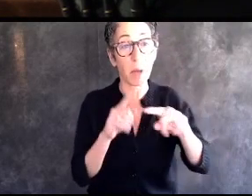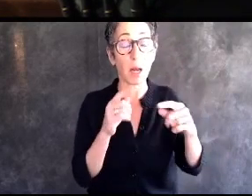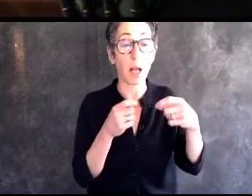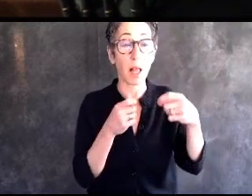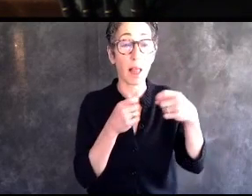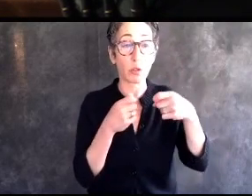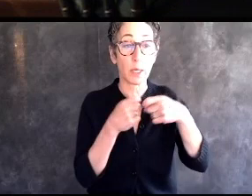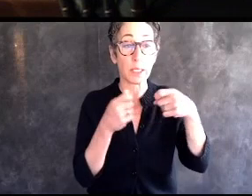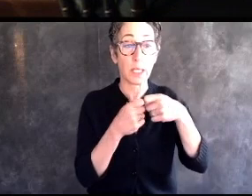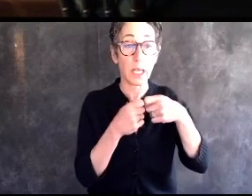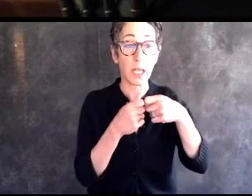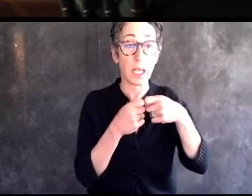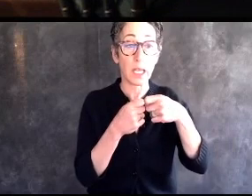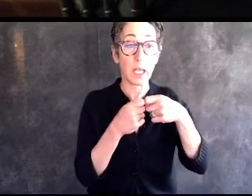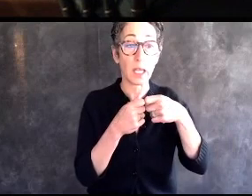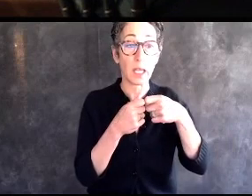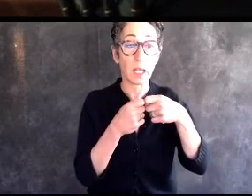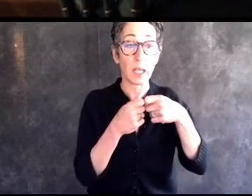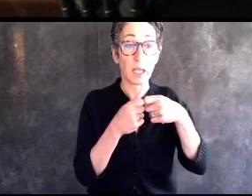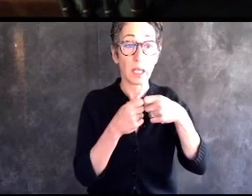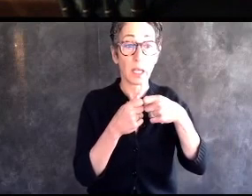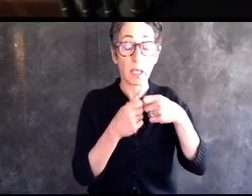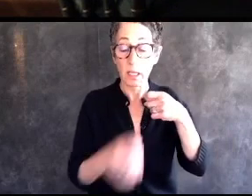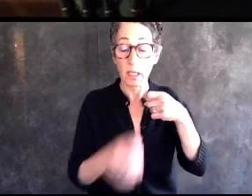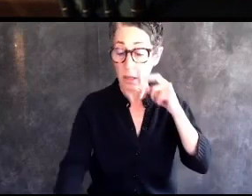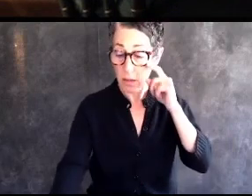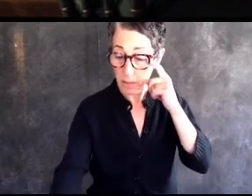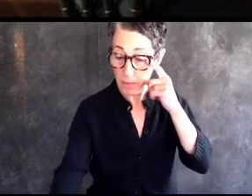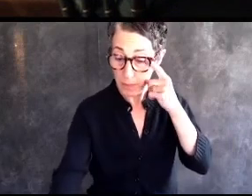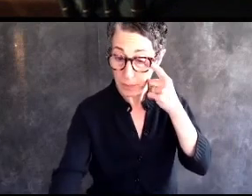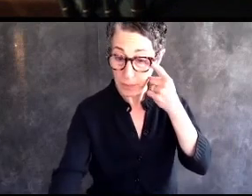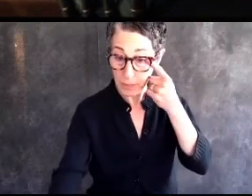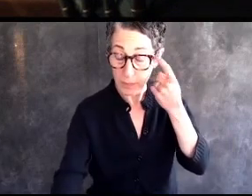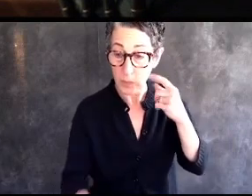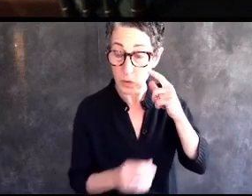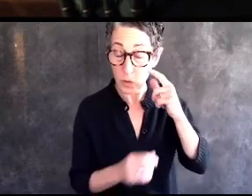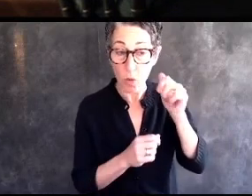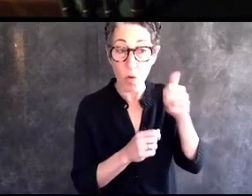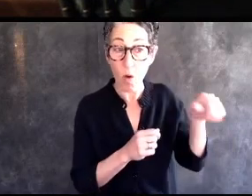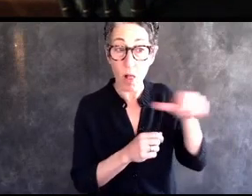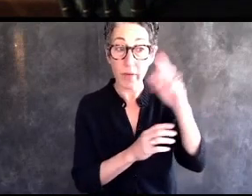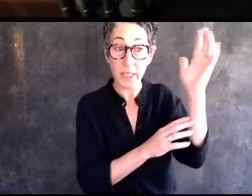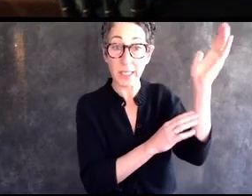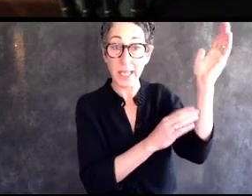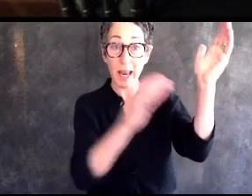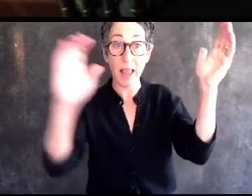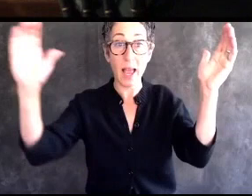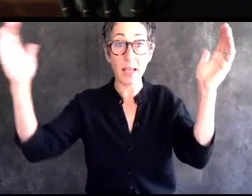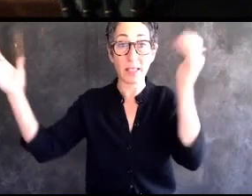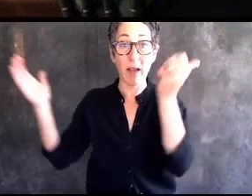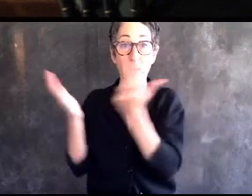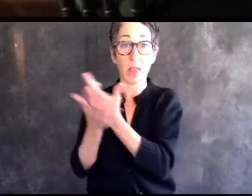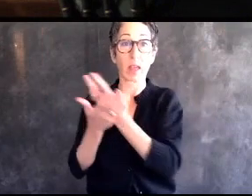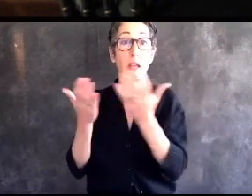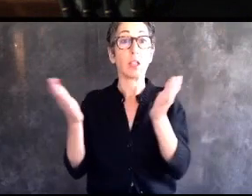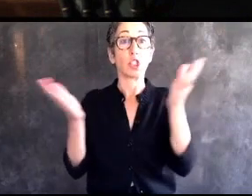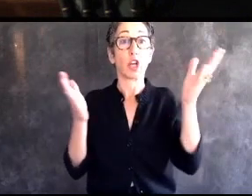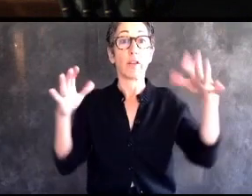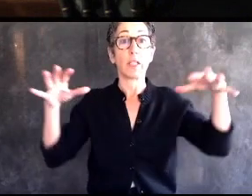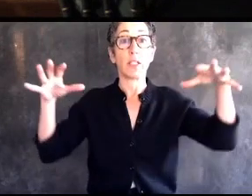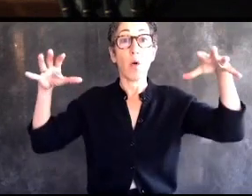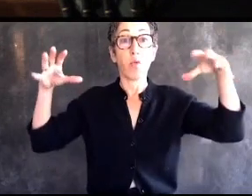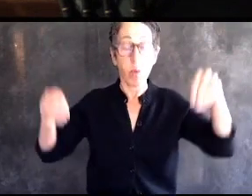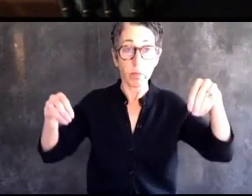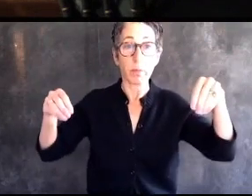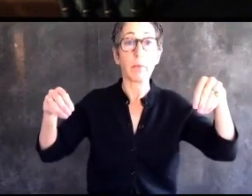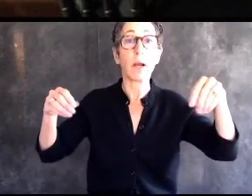low Earth orbit satellites, the mid-Earth orbit satellites, everything restored service function very quickly. And I